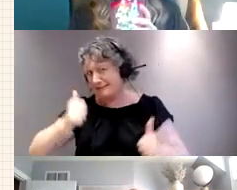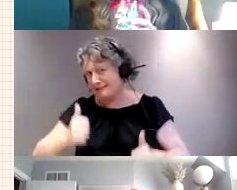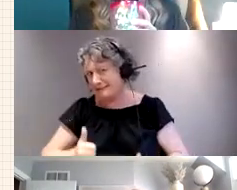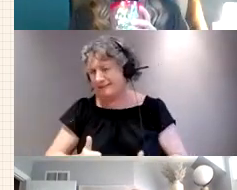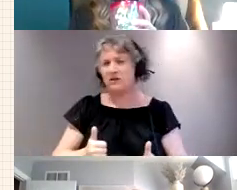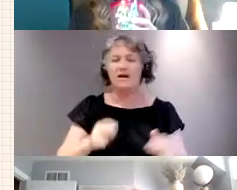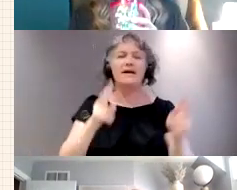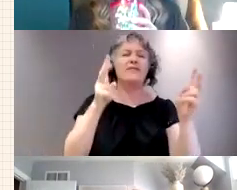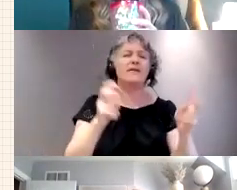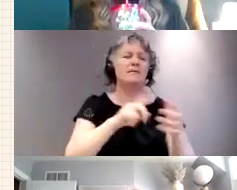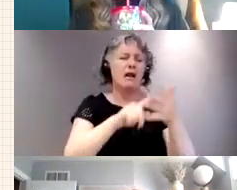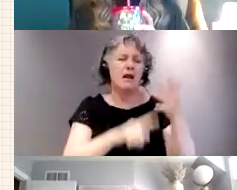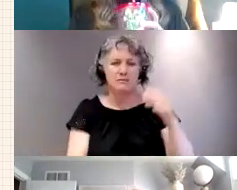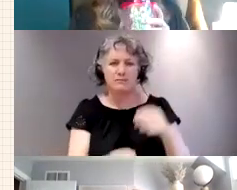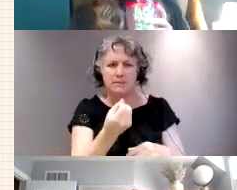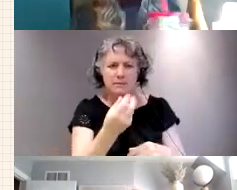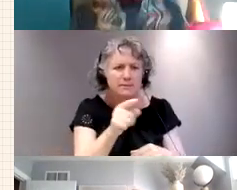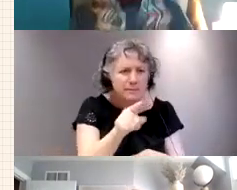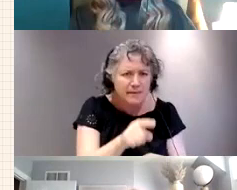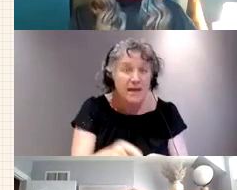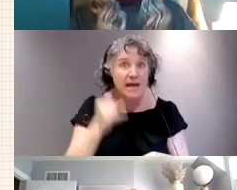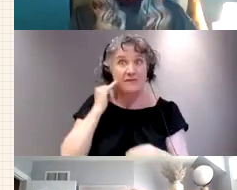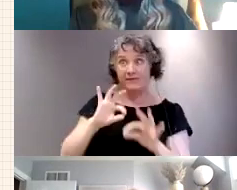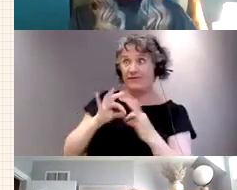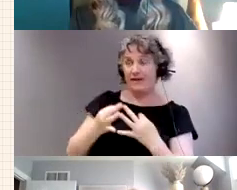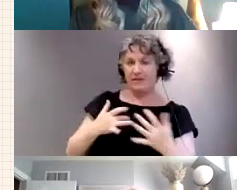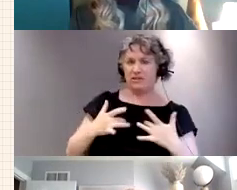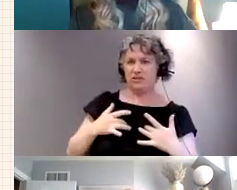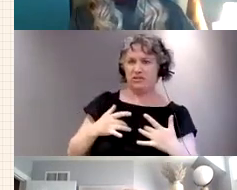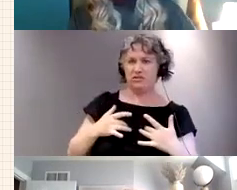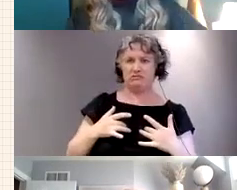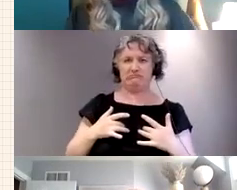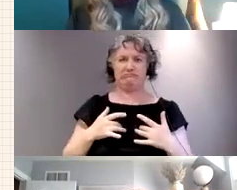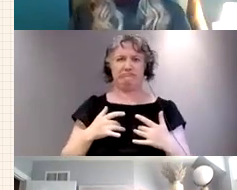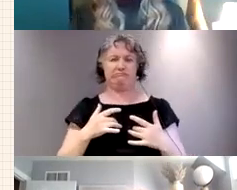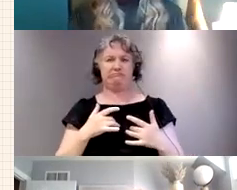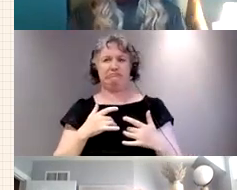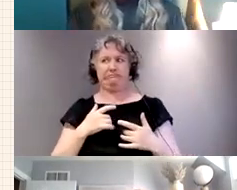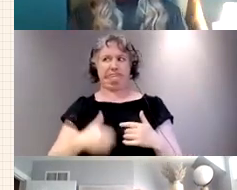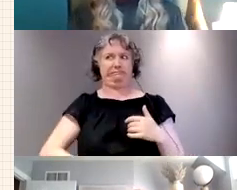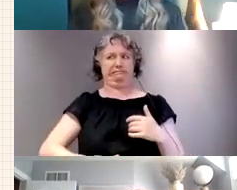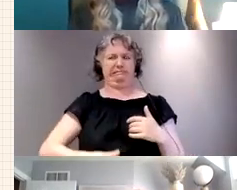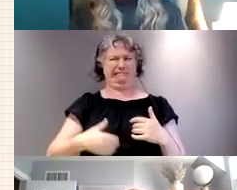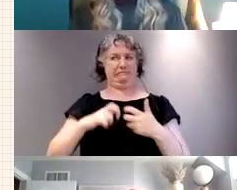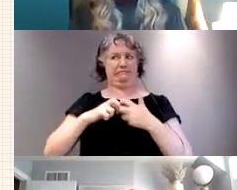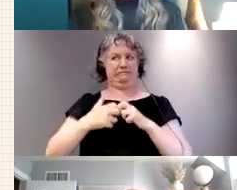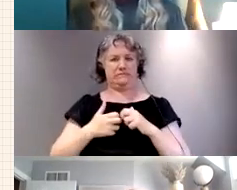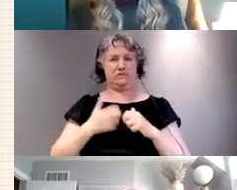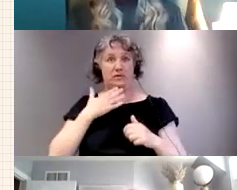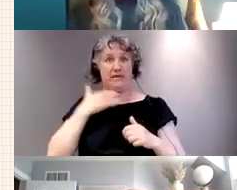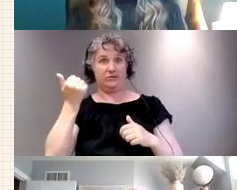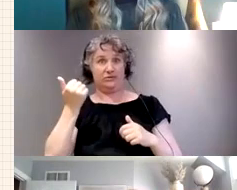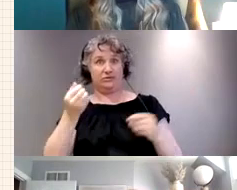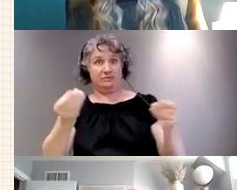the family is concerned about raising red flags to their elder mediator, if perhaps the elder mediator themselves